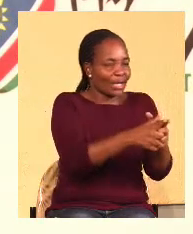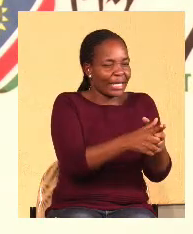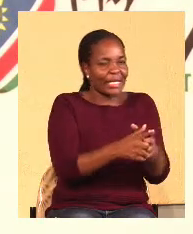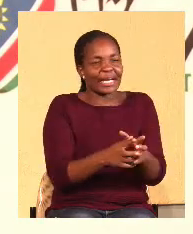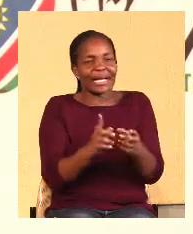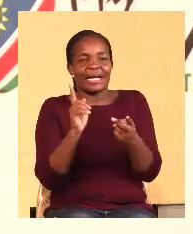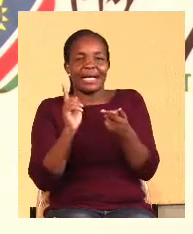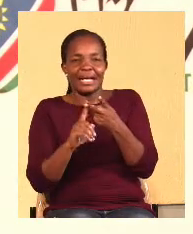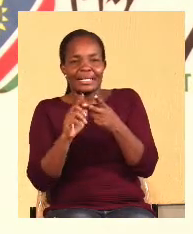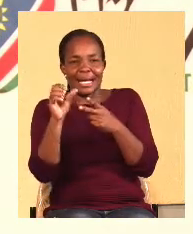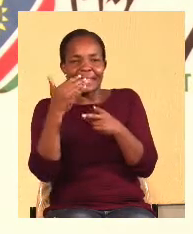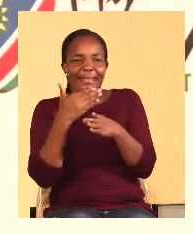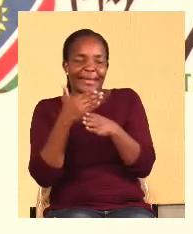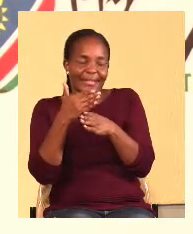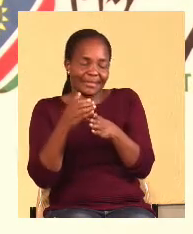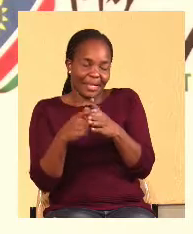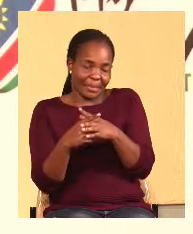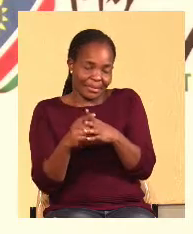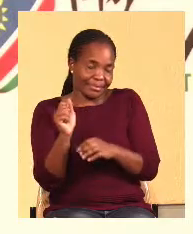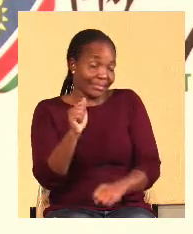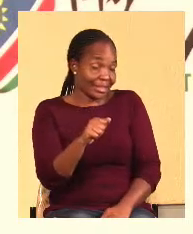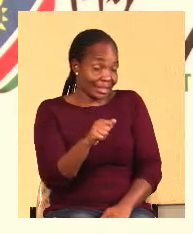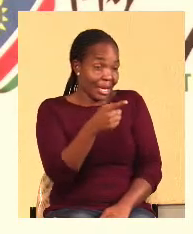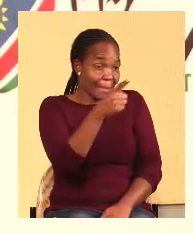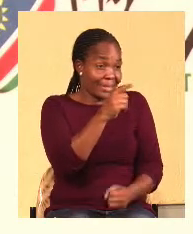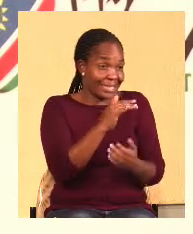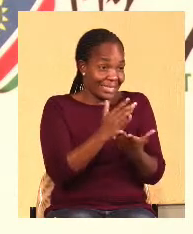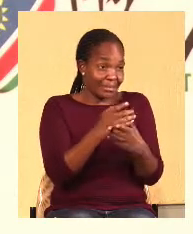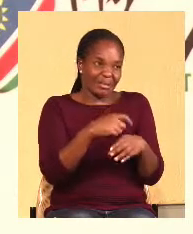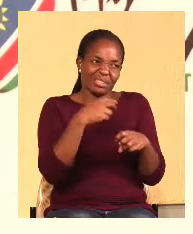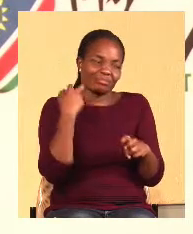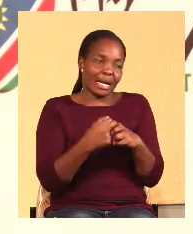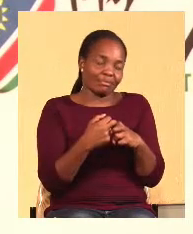other activities, sometimes they are very difficult